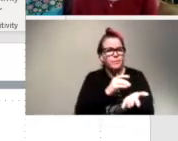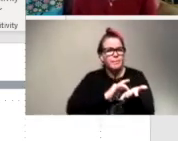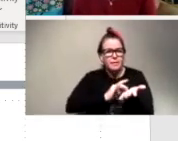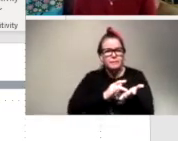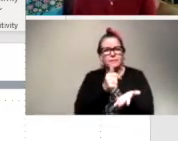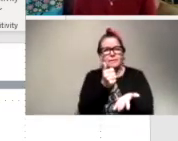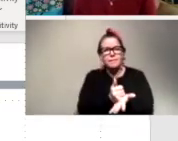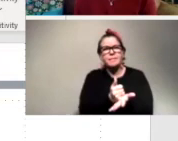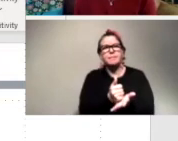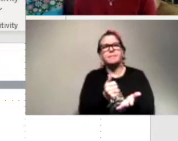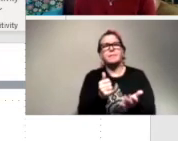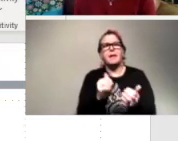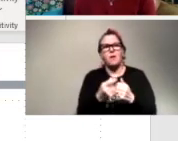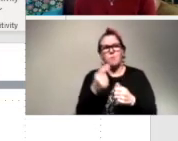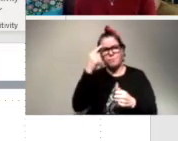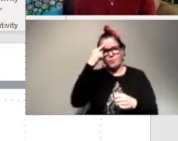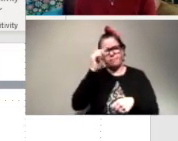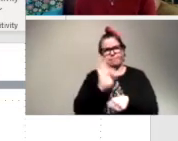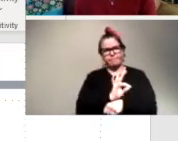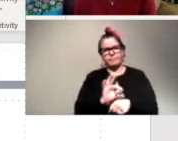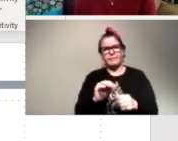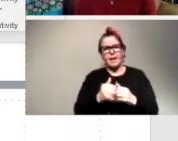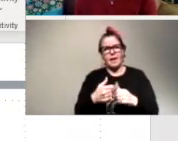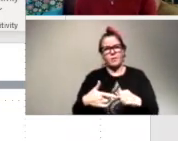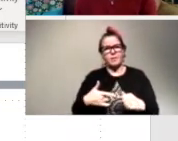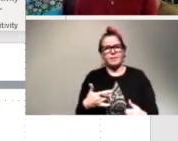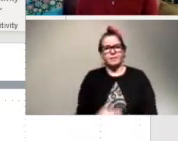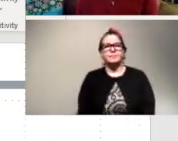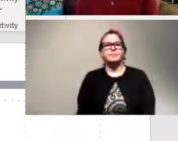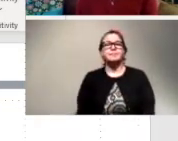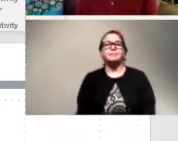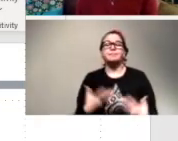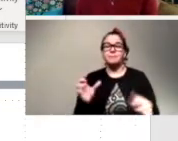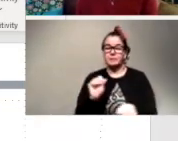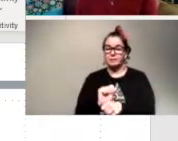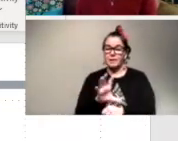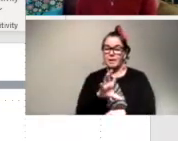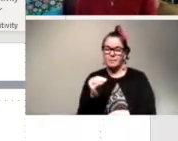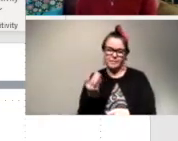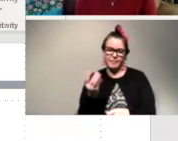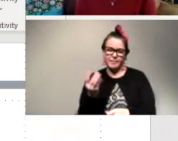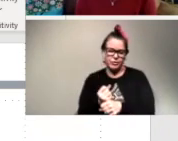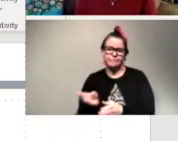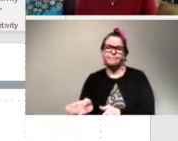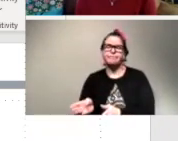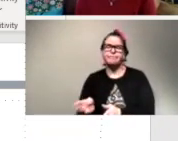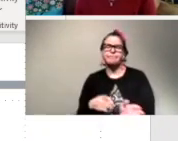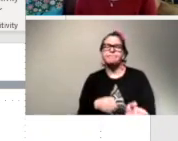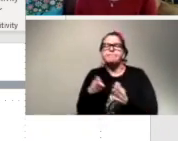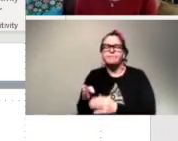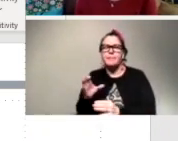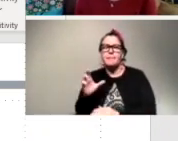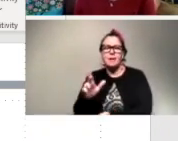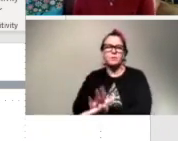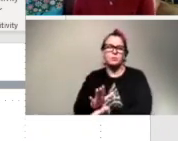help the way our brain works and help the way we feel. After working for that company for a few years, I decided to go to school for